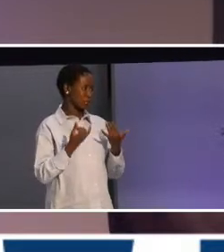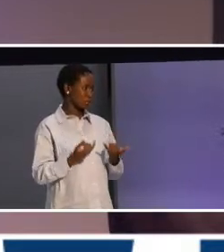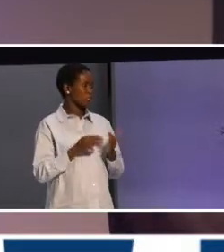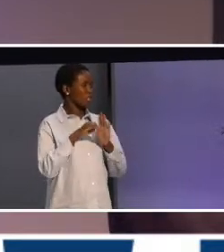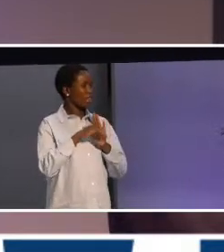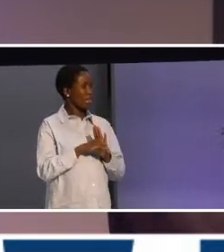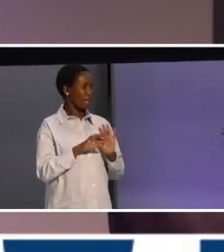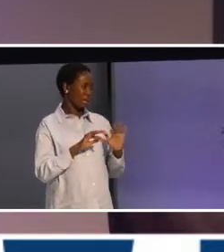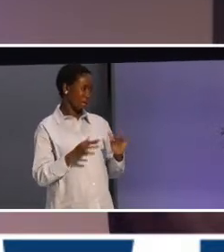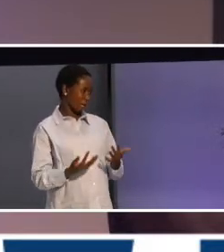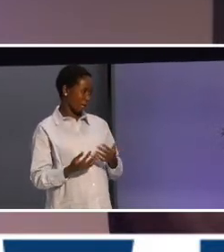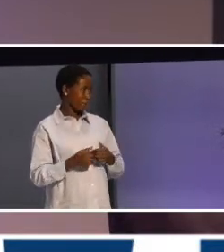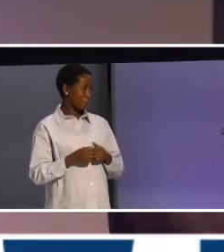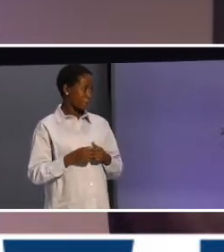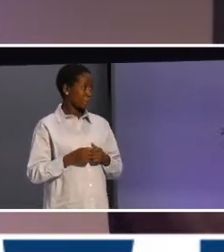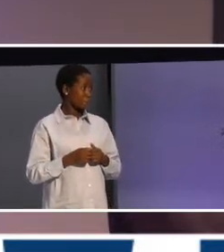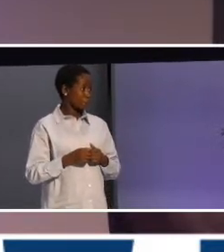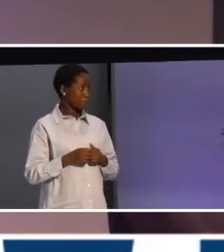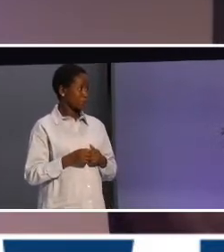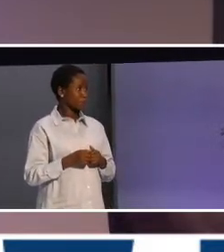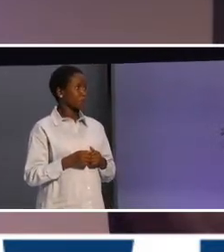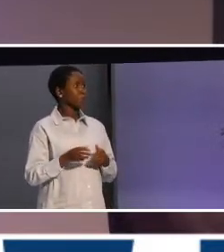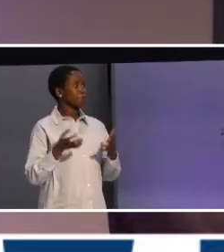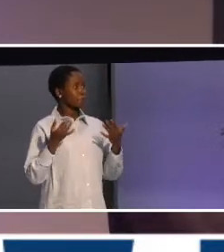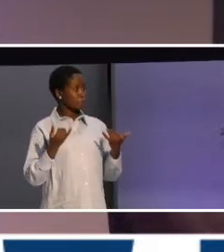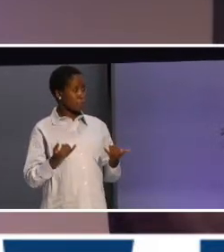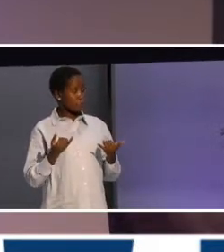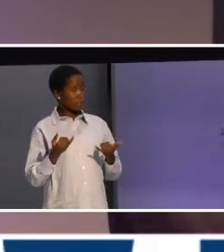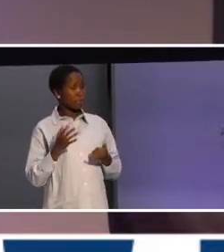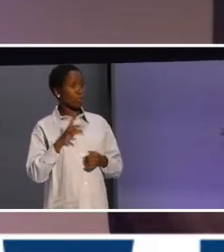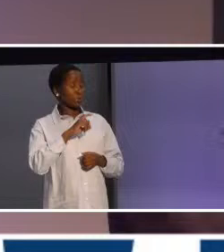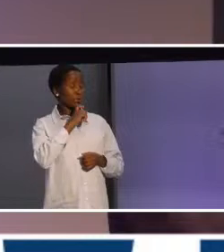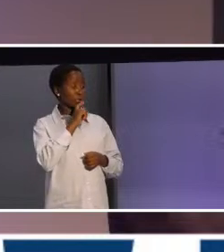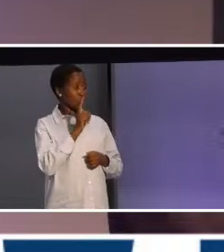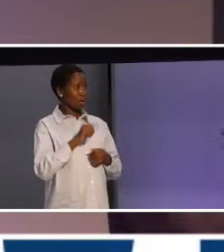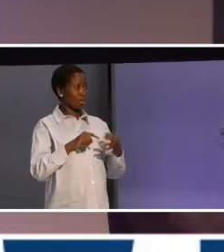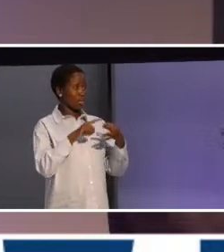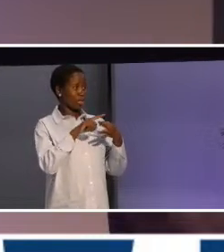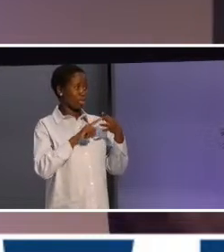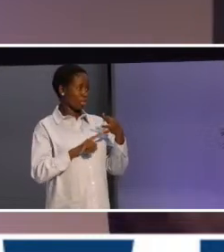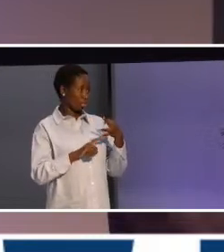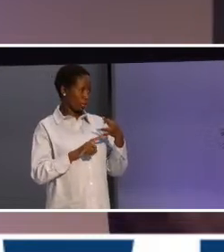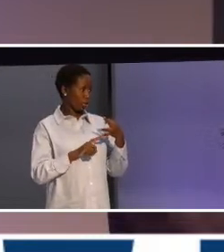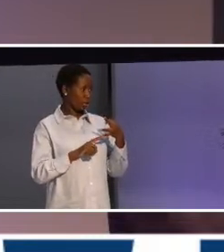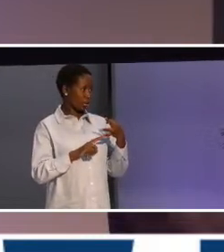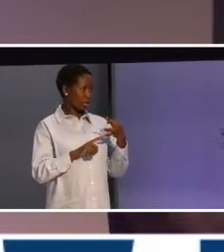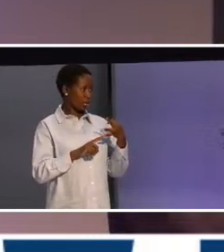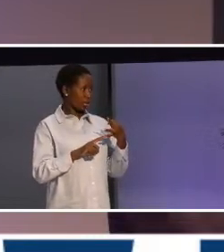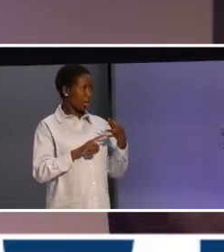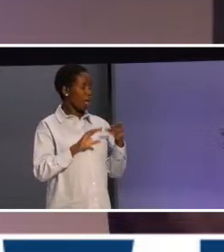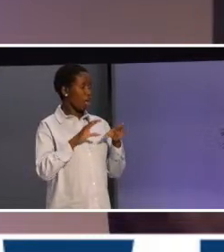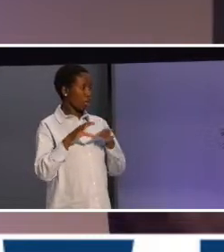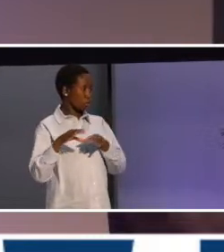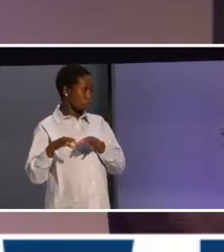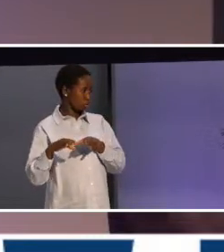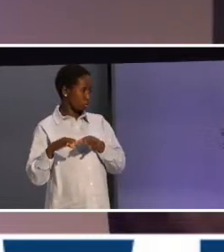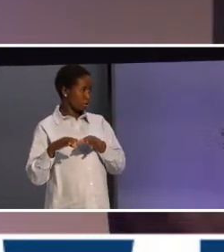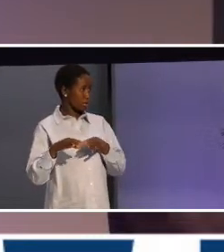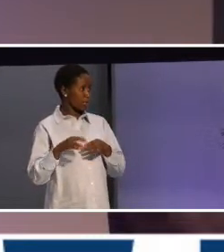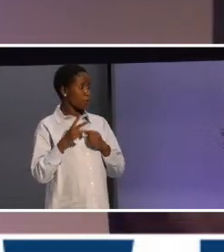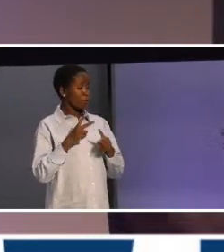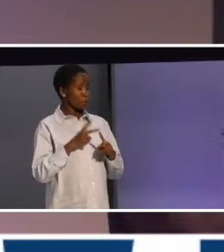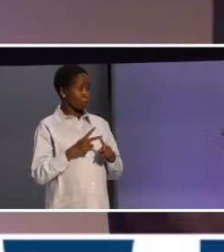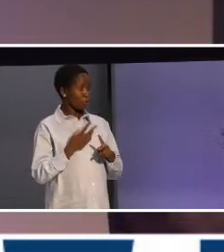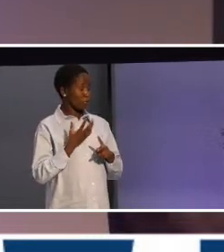So far, we are able to deliver the free elections and to find the true